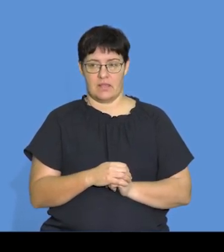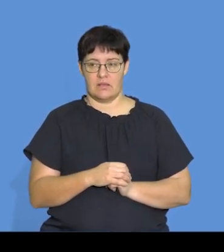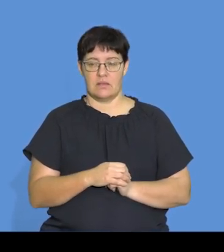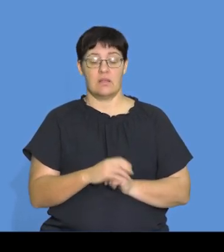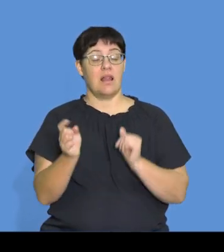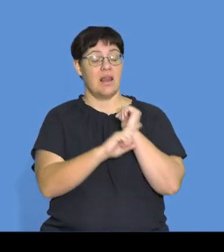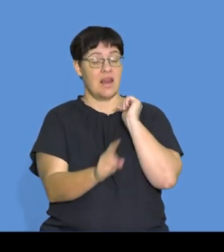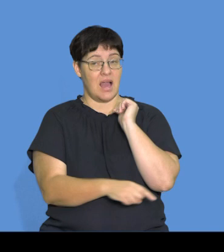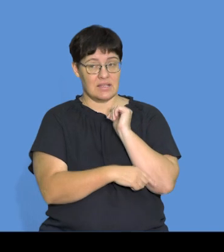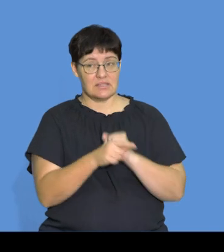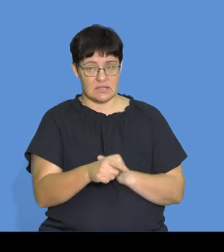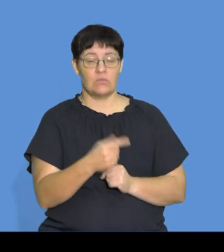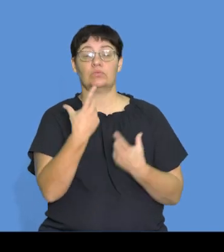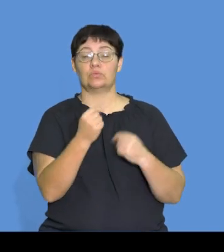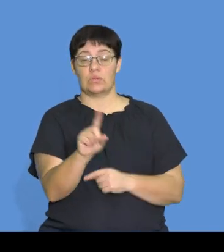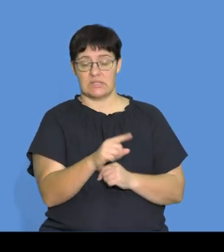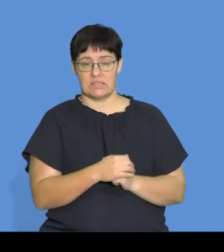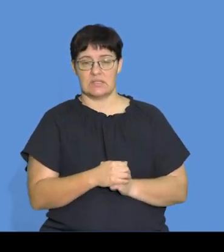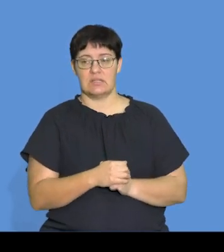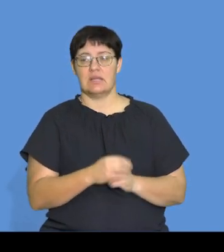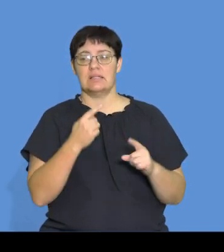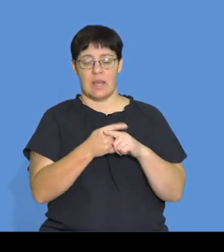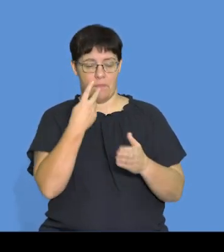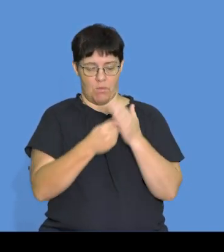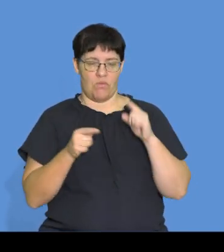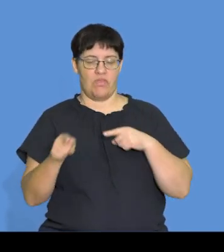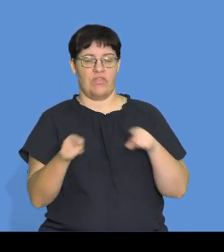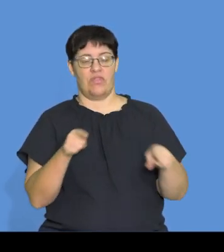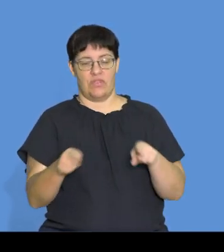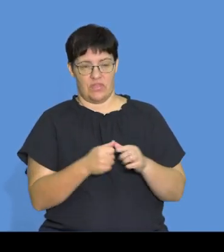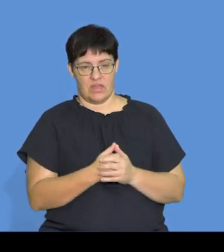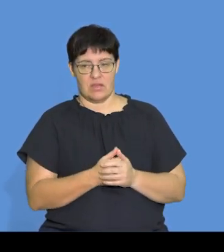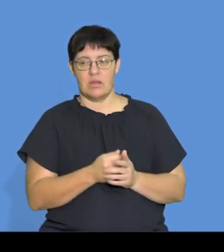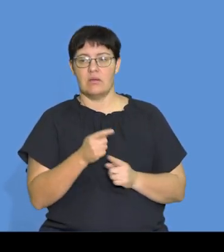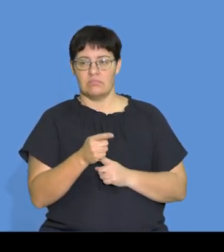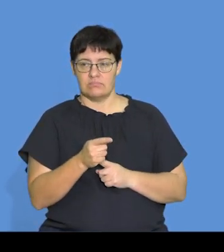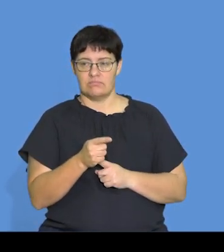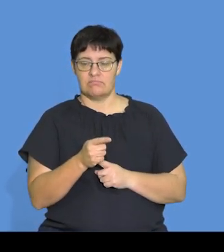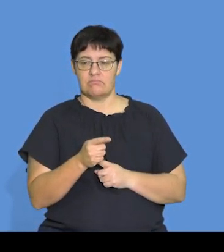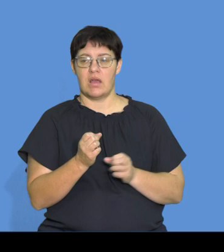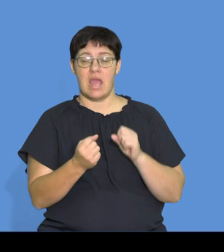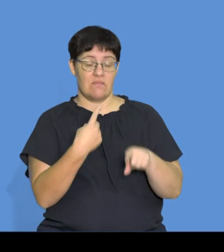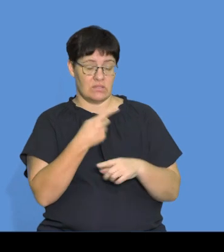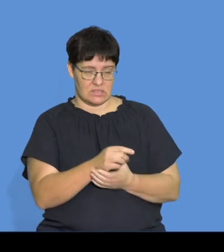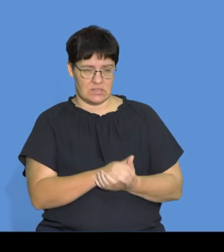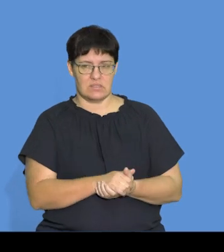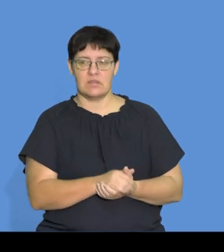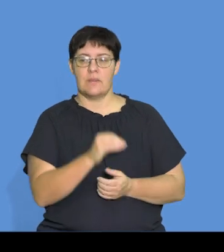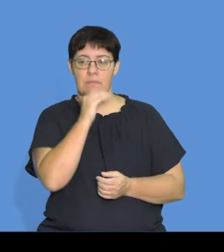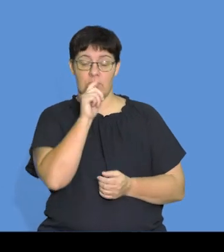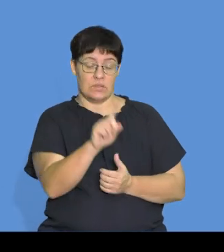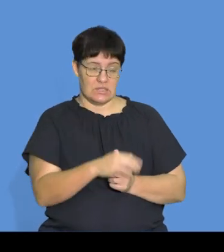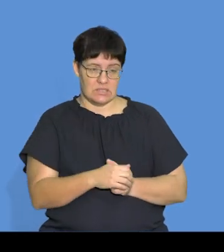that you always need to do, multiply both sides of the equation by the multiplicative inverse. It means